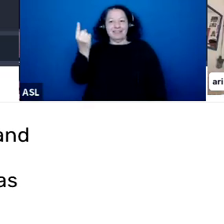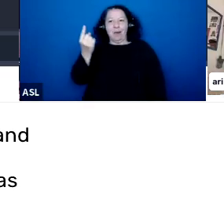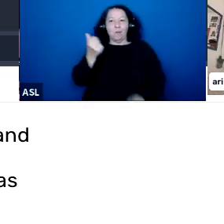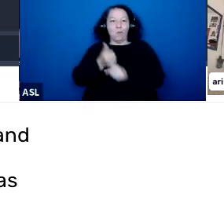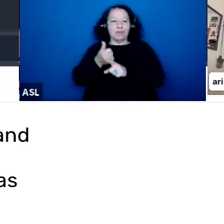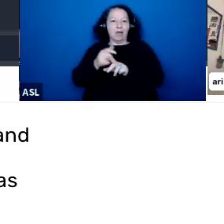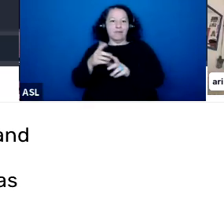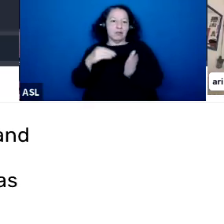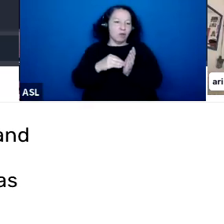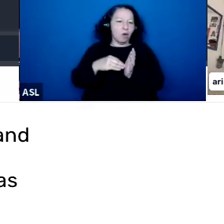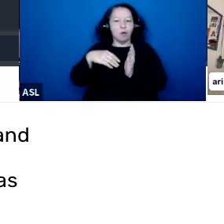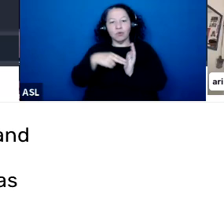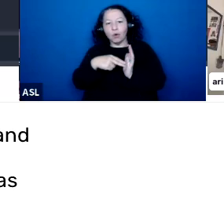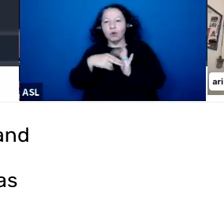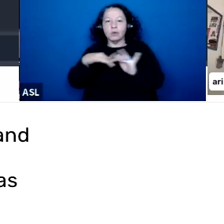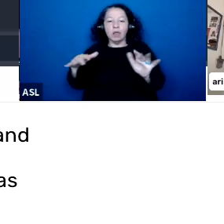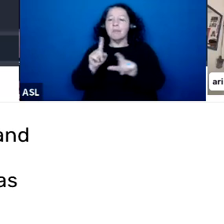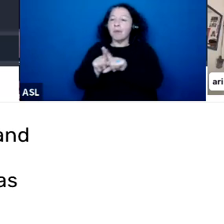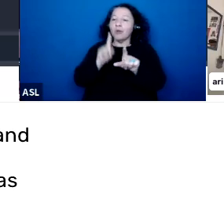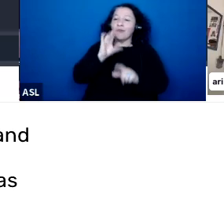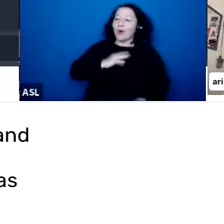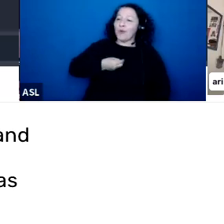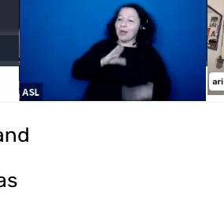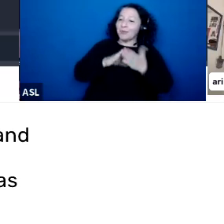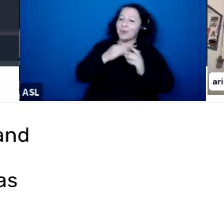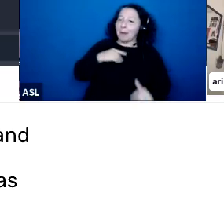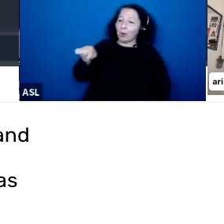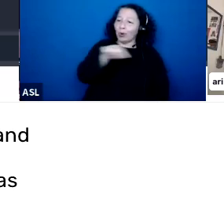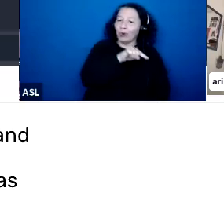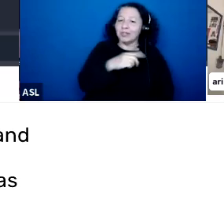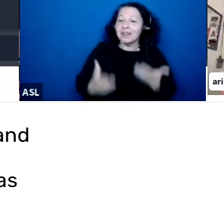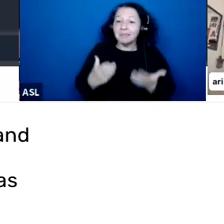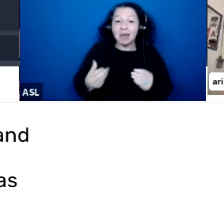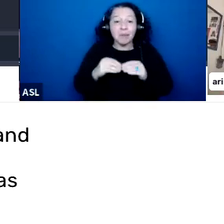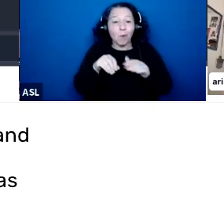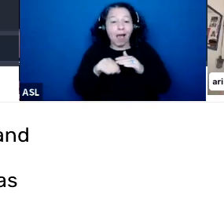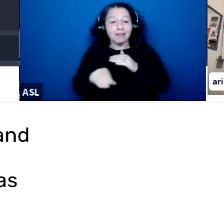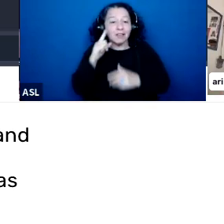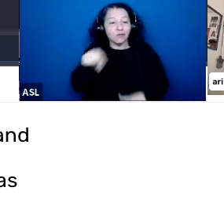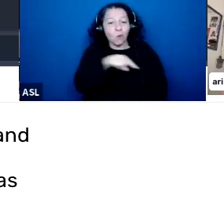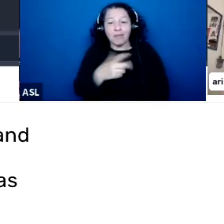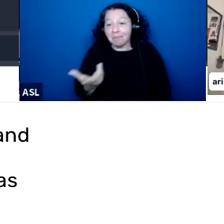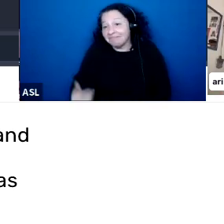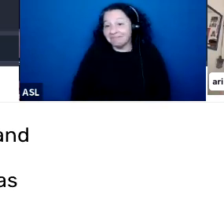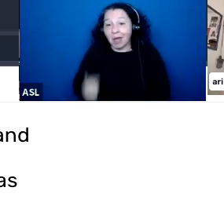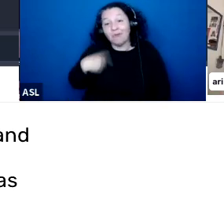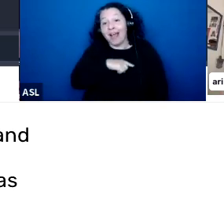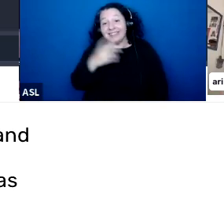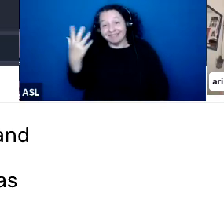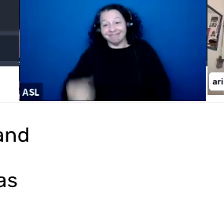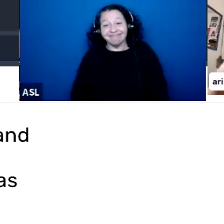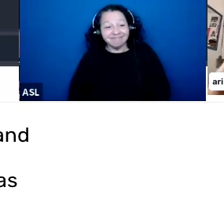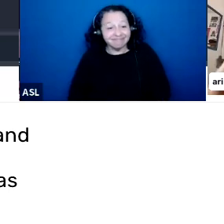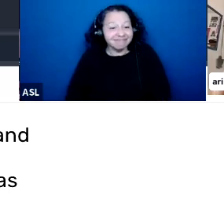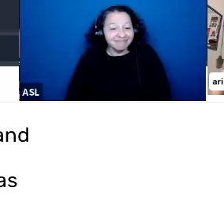for someone that's a provider, but also for trans communities. This might be more accessible